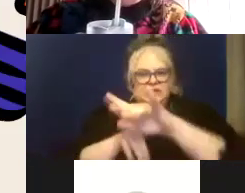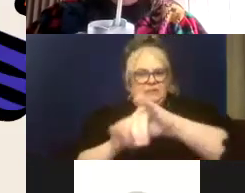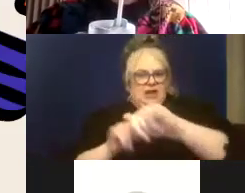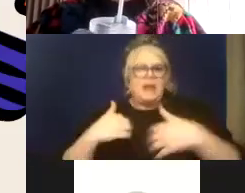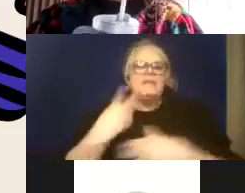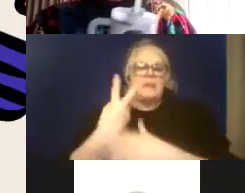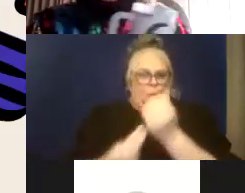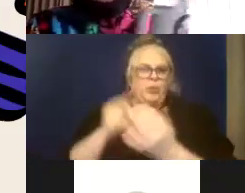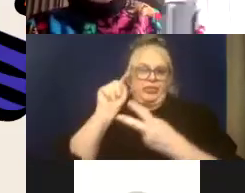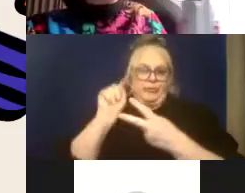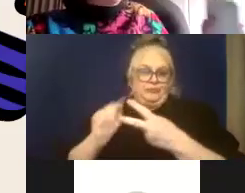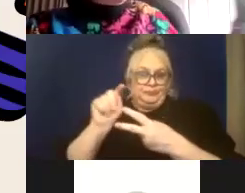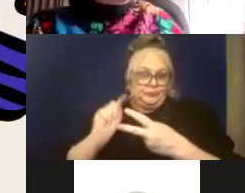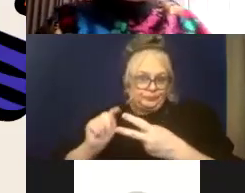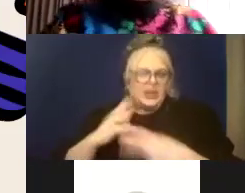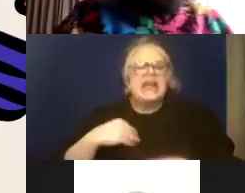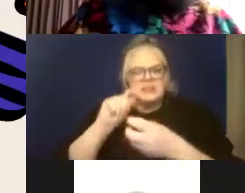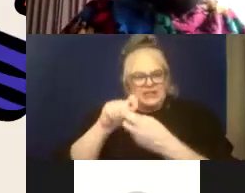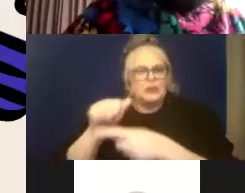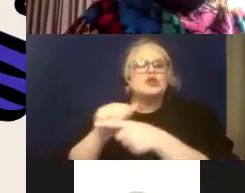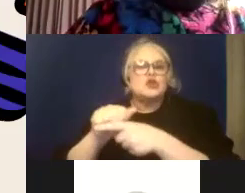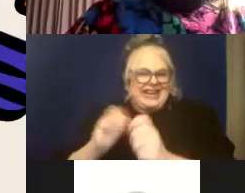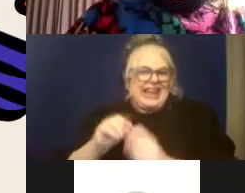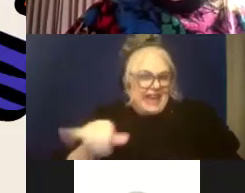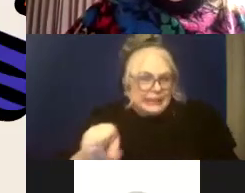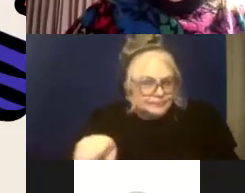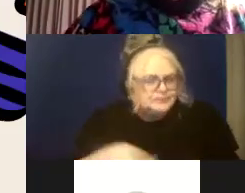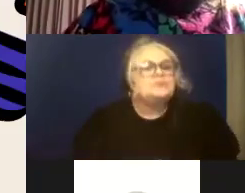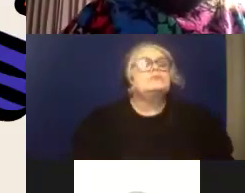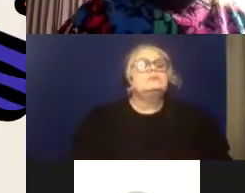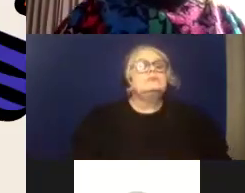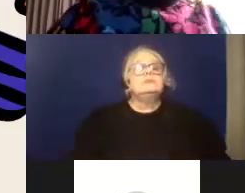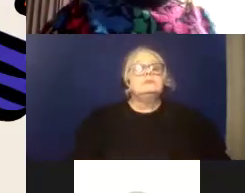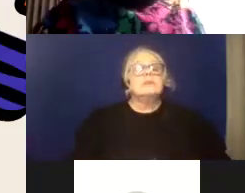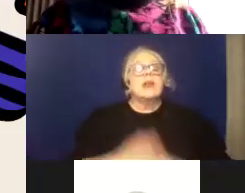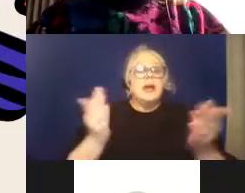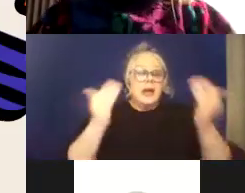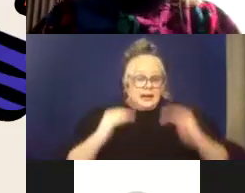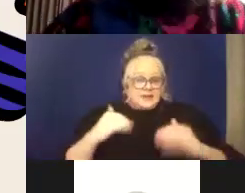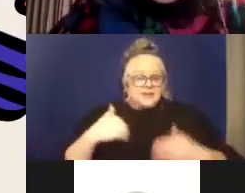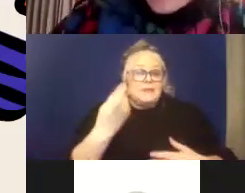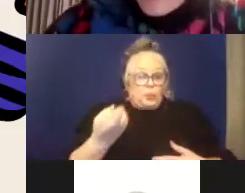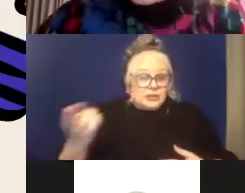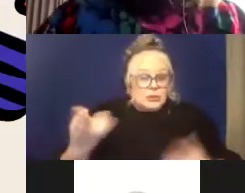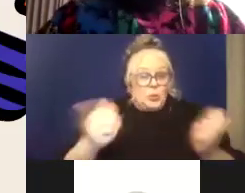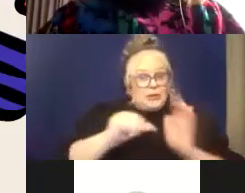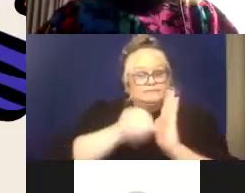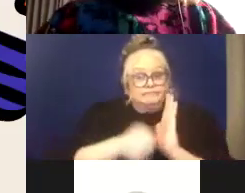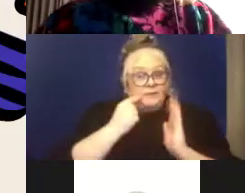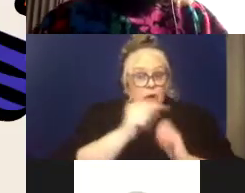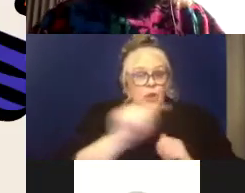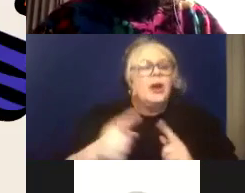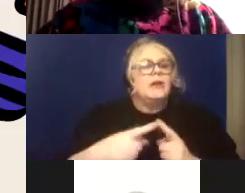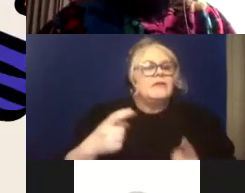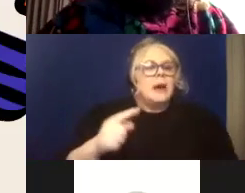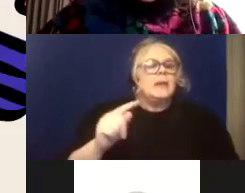Another resource I want to highlight here for you, comes from Tech Safety Canada. This toolkit